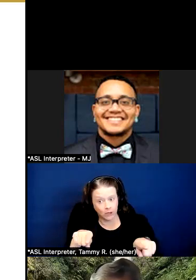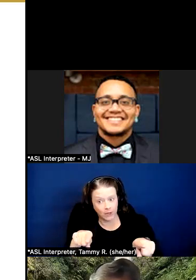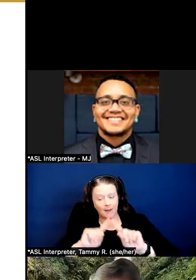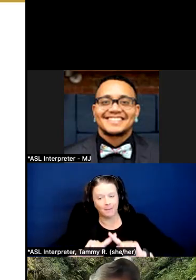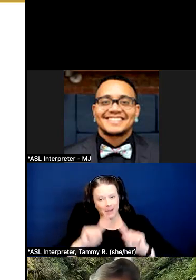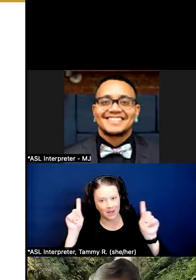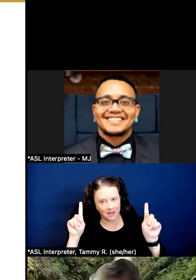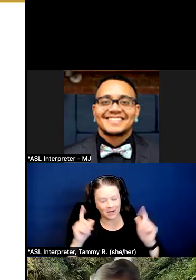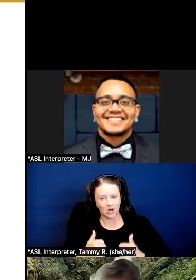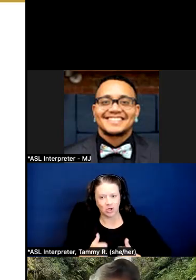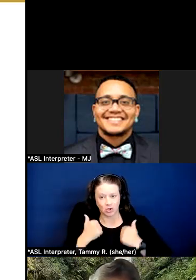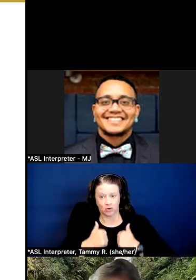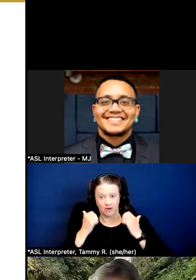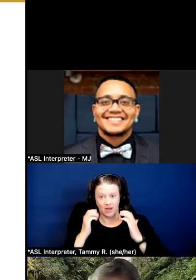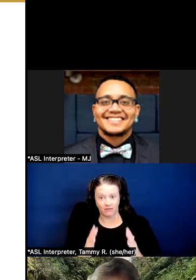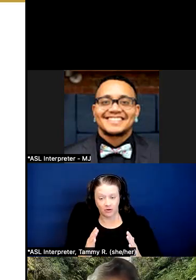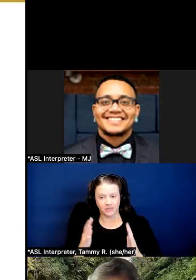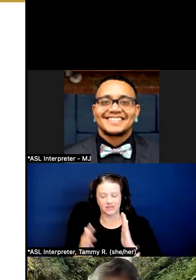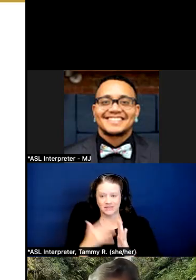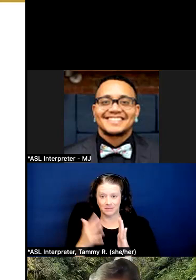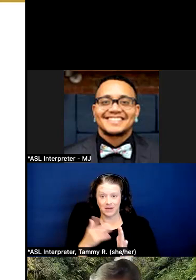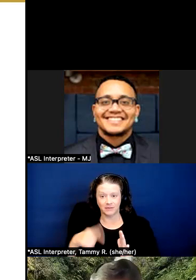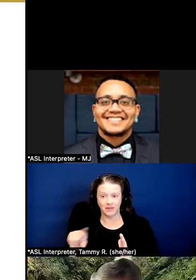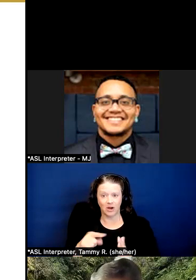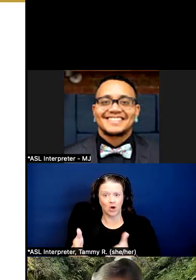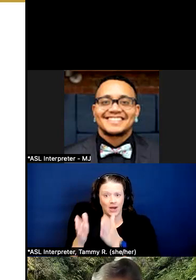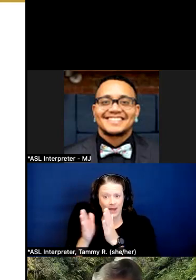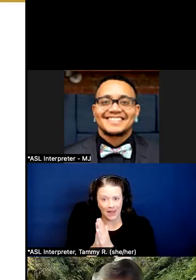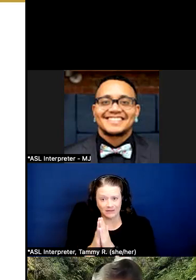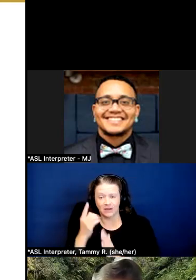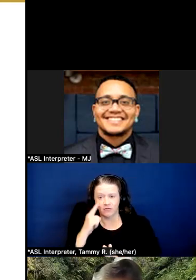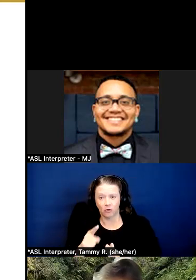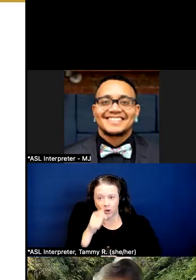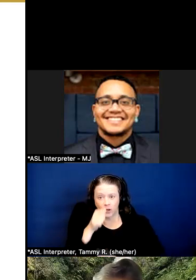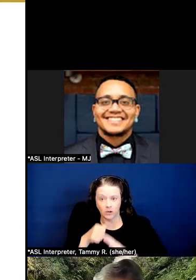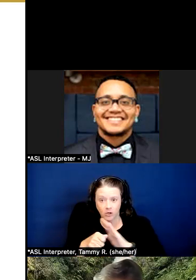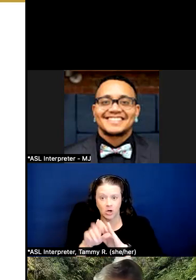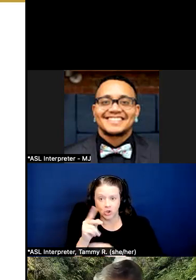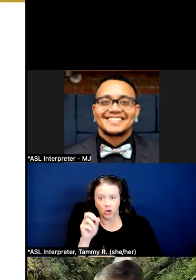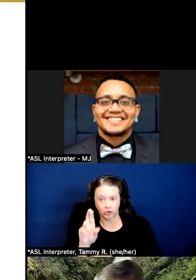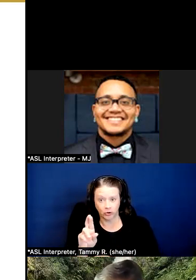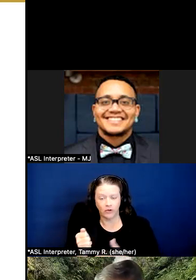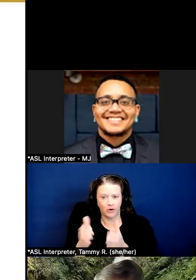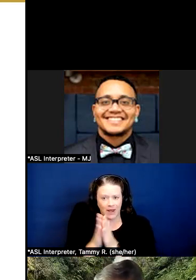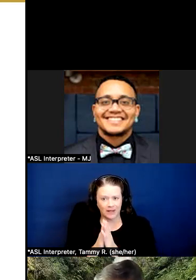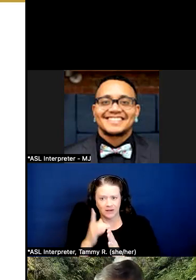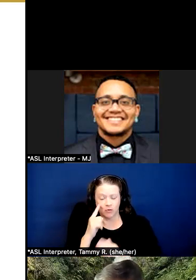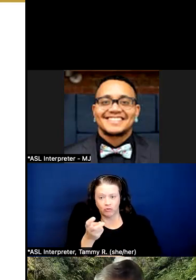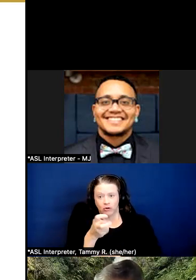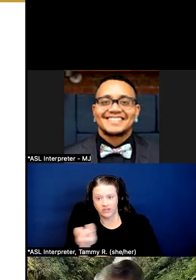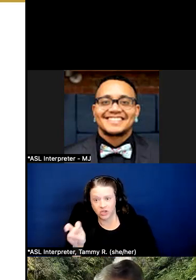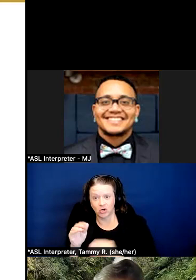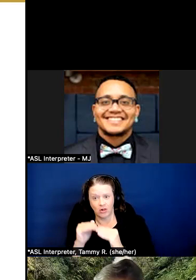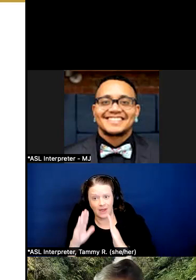but survivors sometimes are asking for shelter. They're asking for transitional